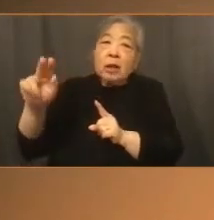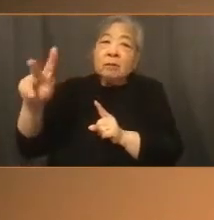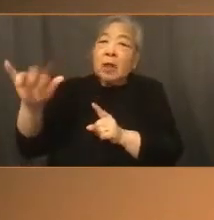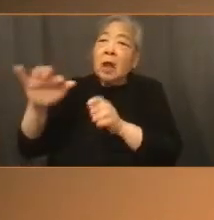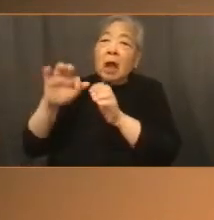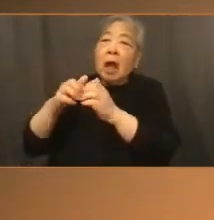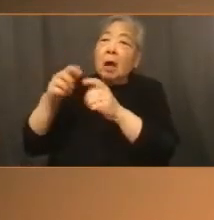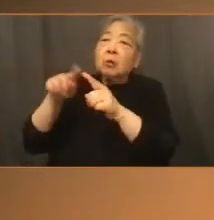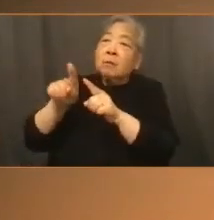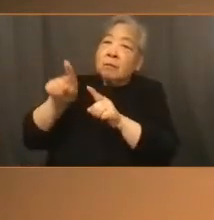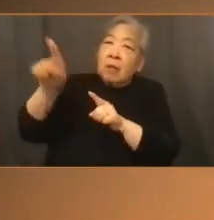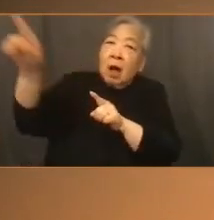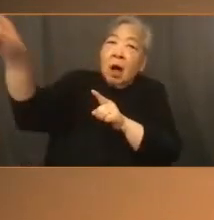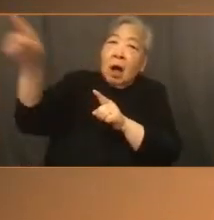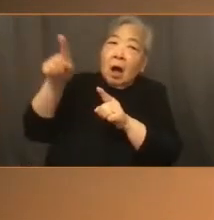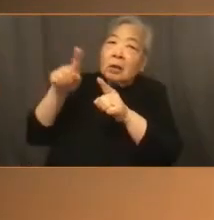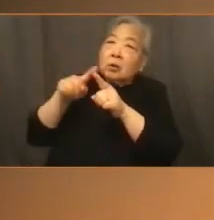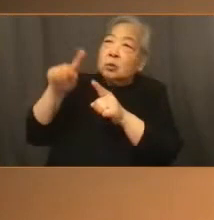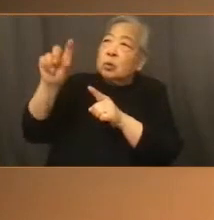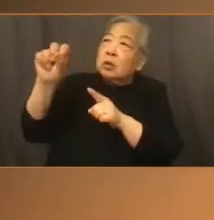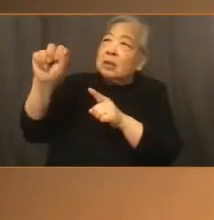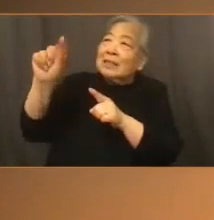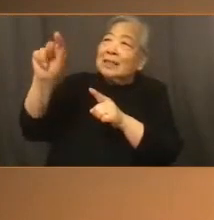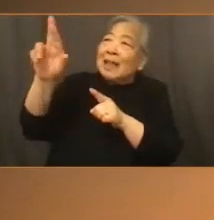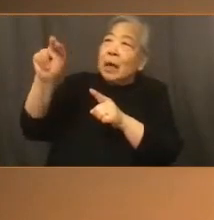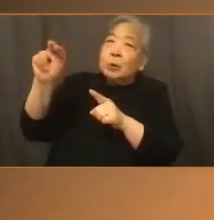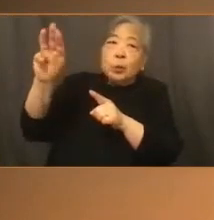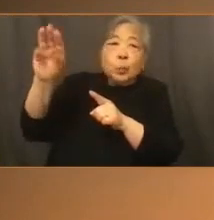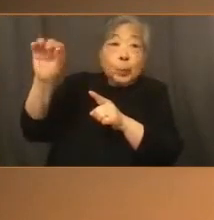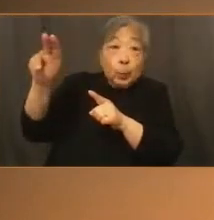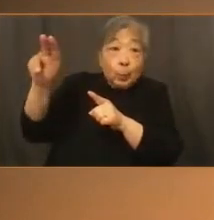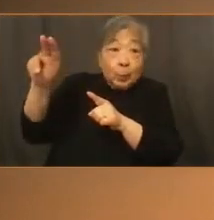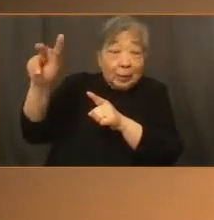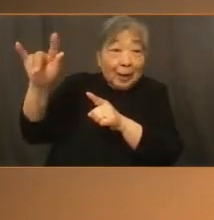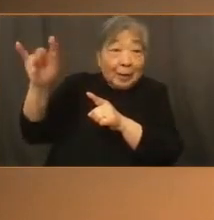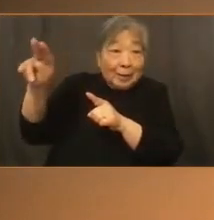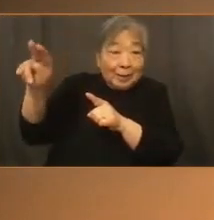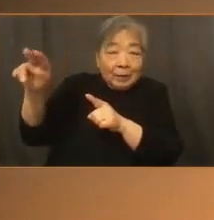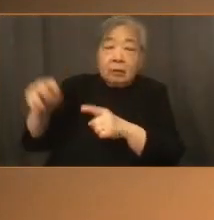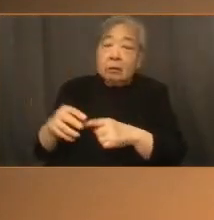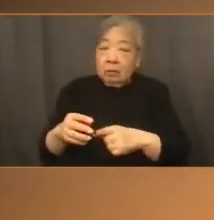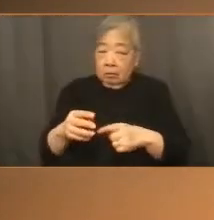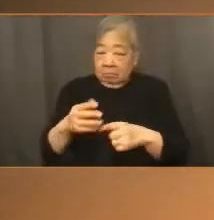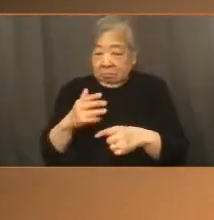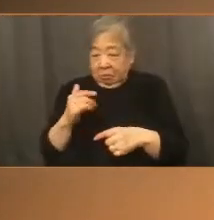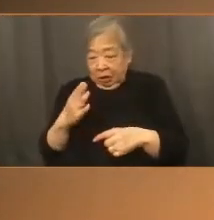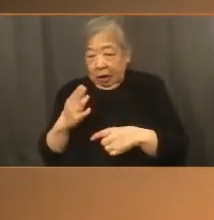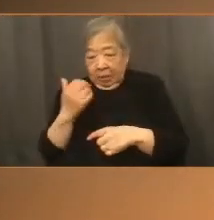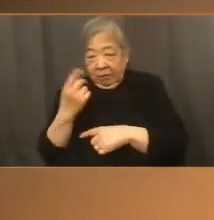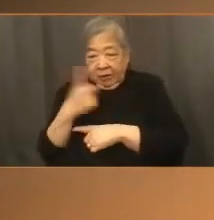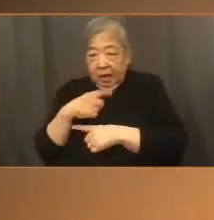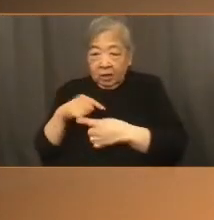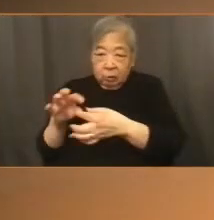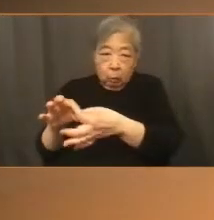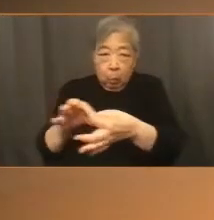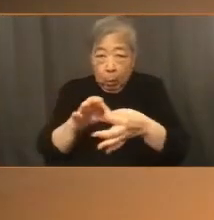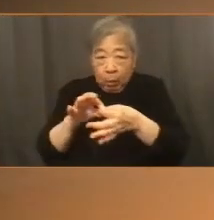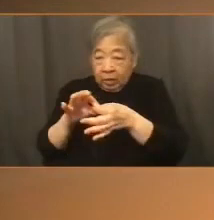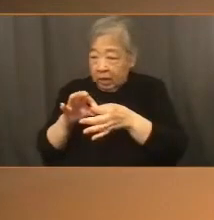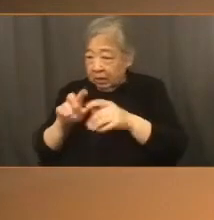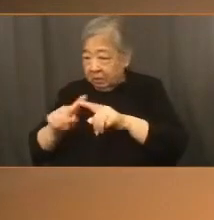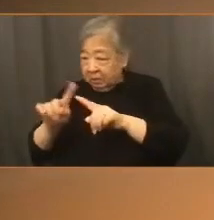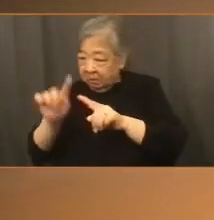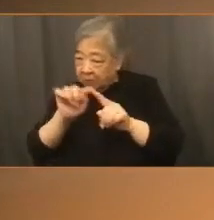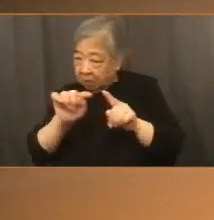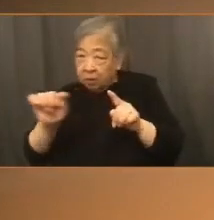intervention. My main job on a day-to-day basis is to help coordinate activities across certain aspects of mobility. For example,